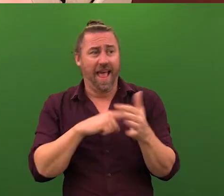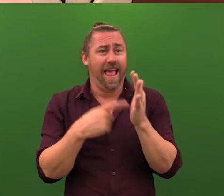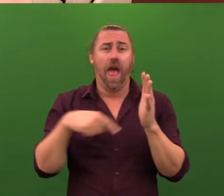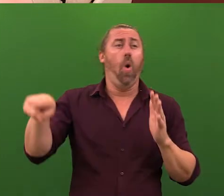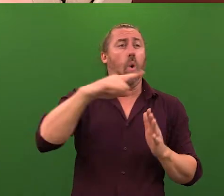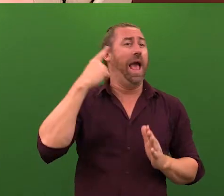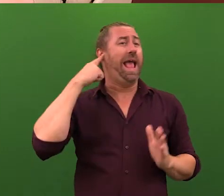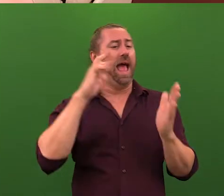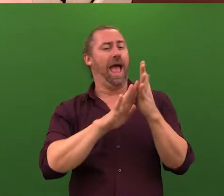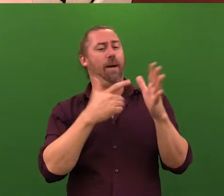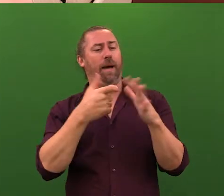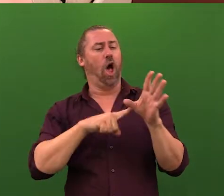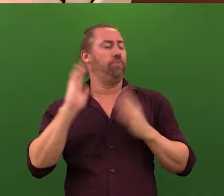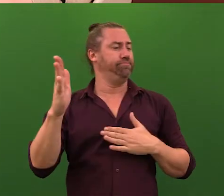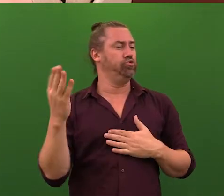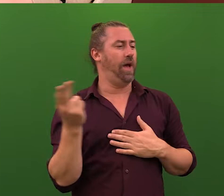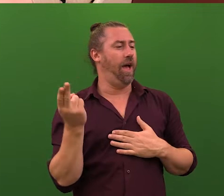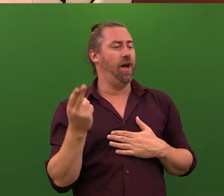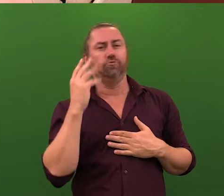I guess, age, and